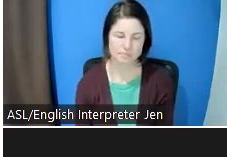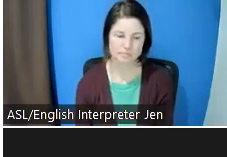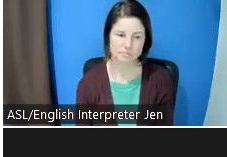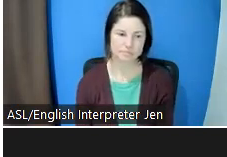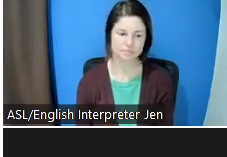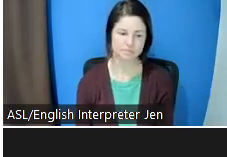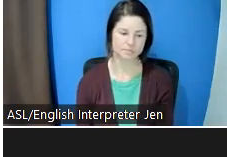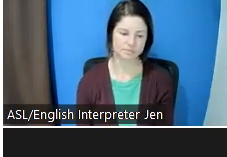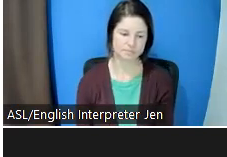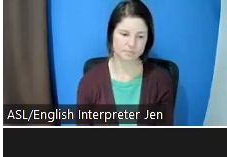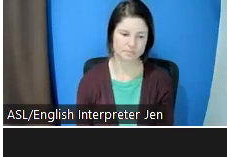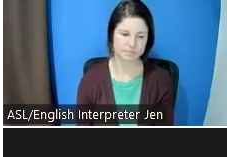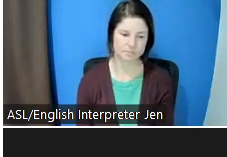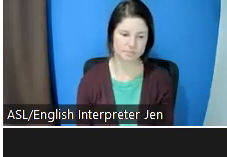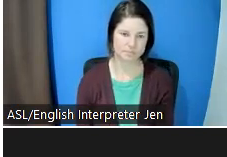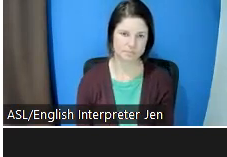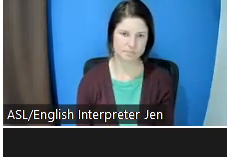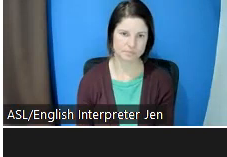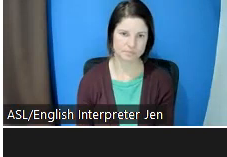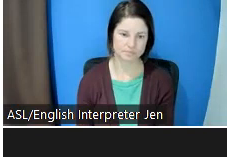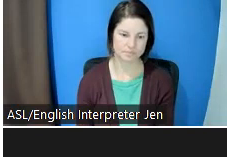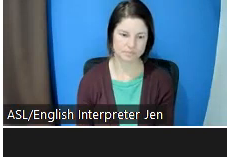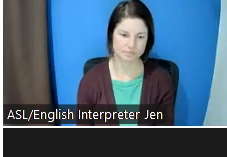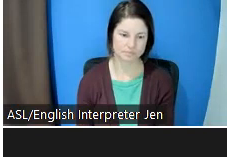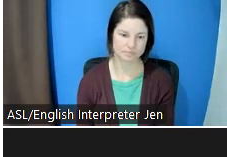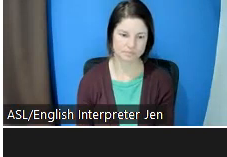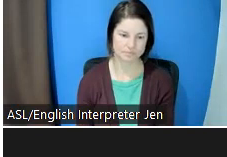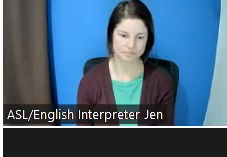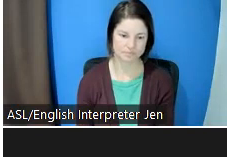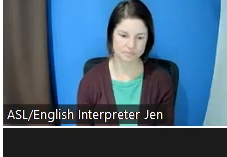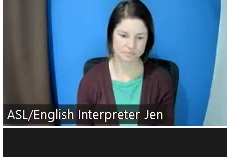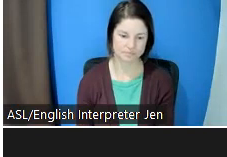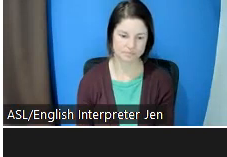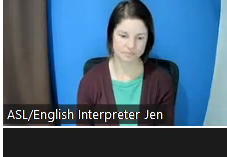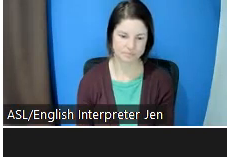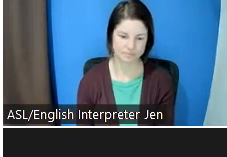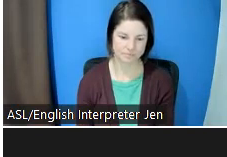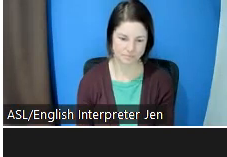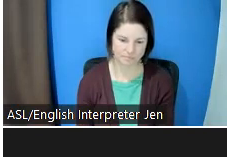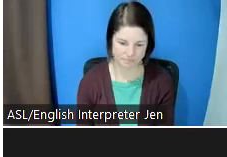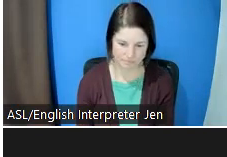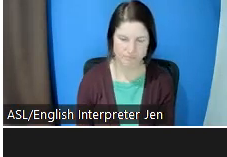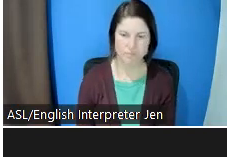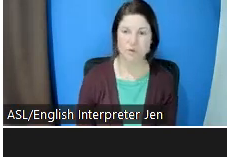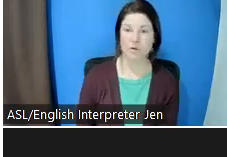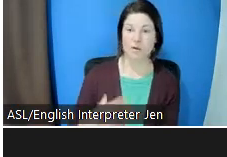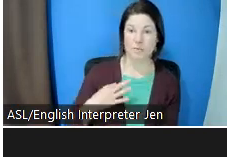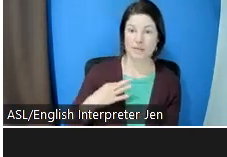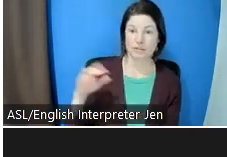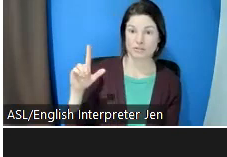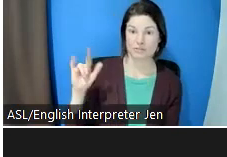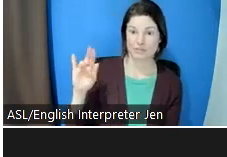So I teased the link beforehand, but here is the link for the application to access